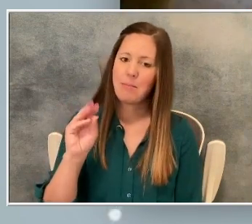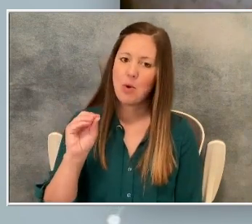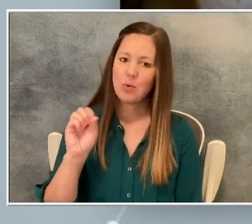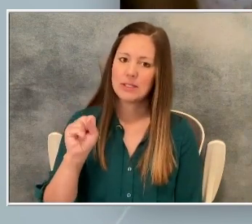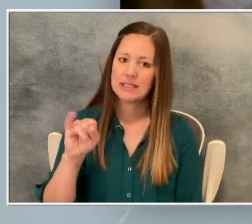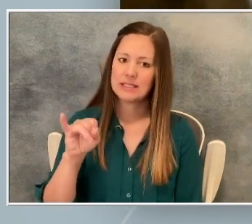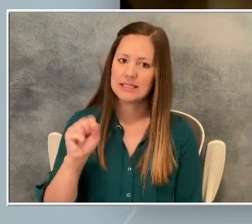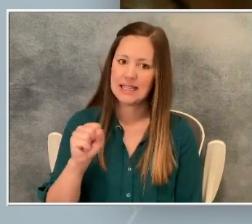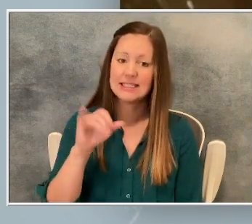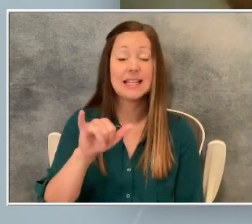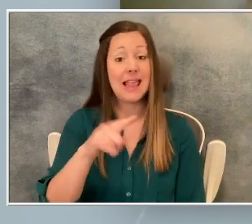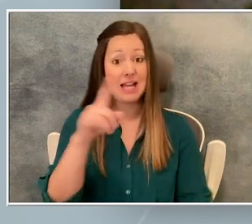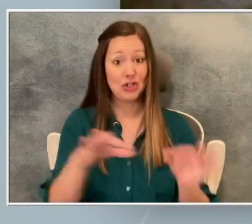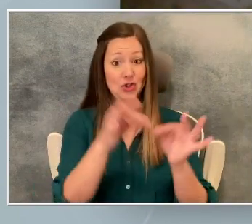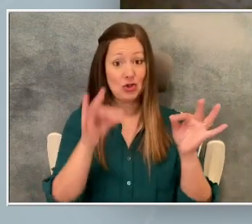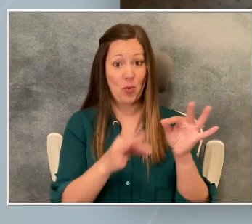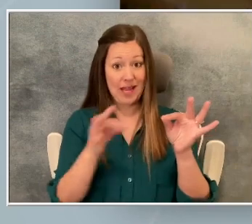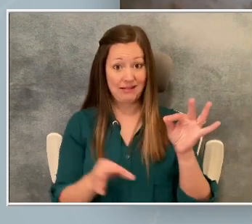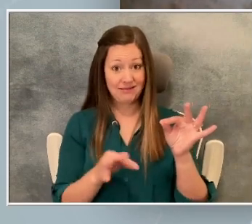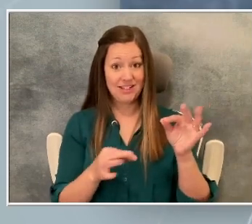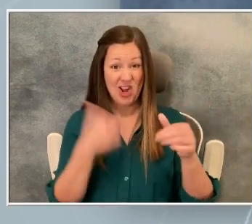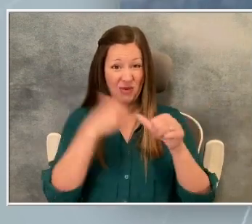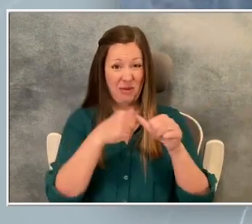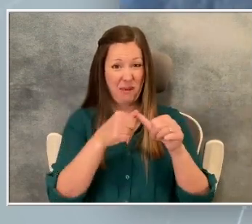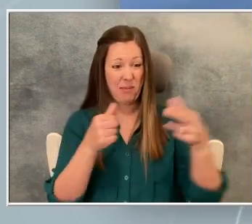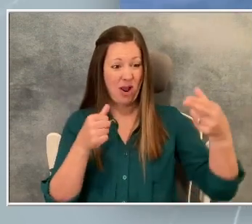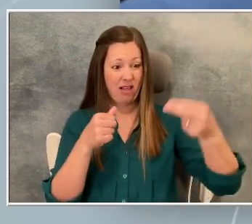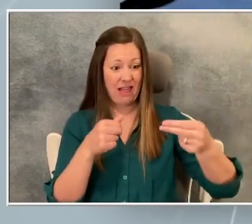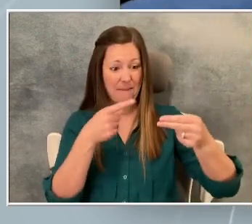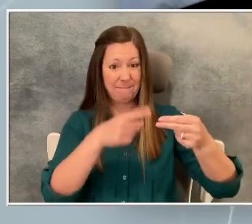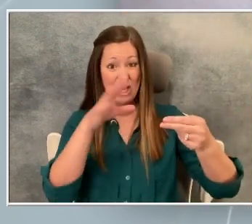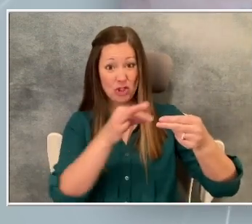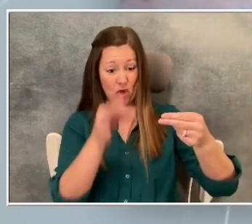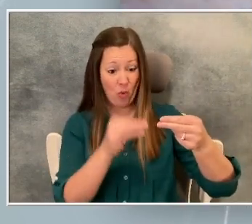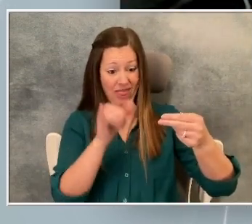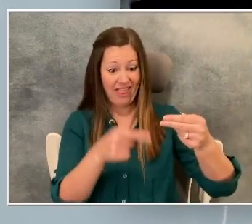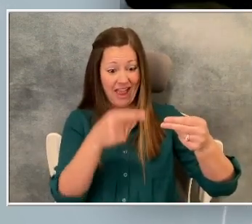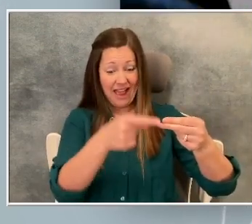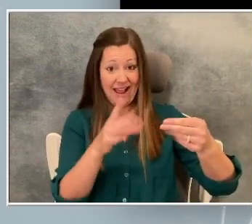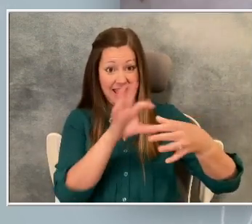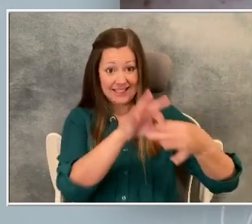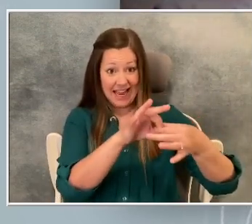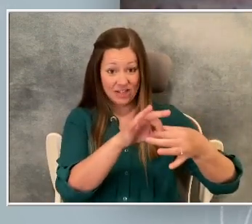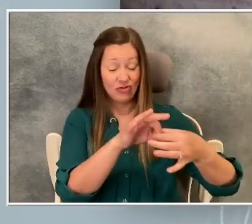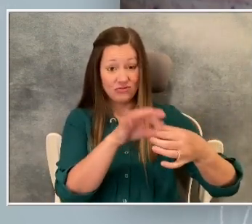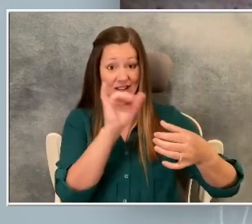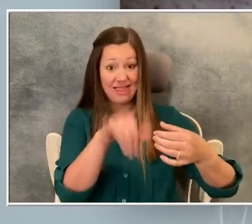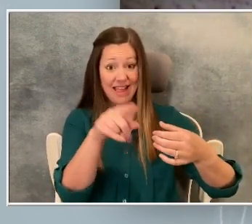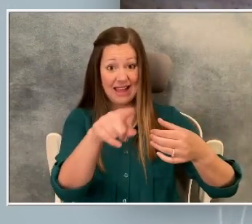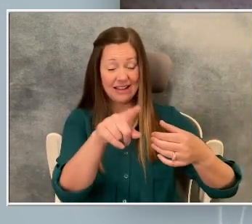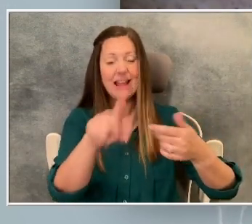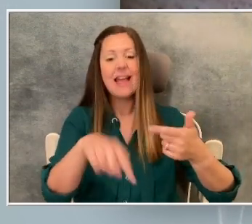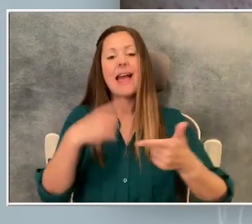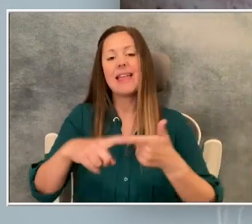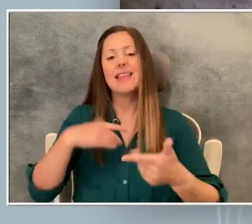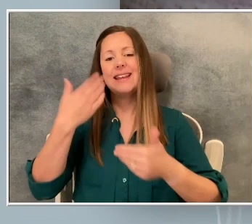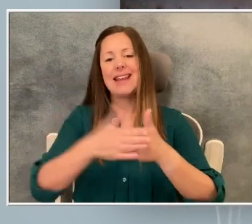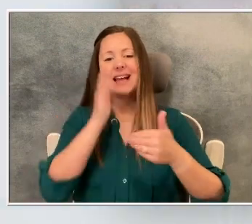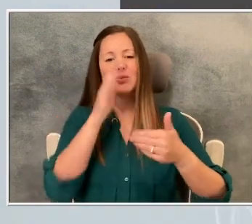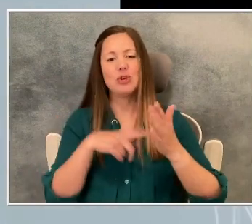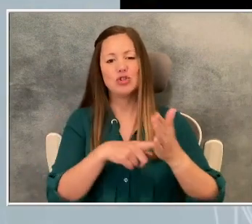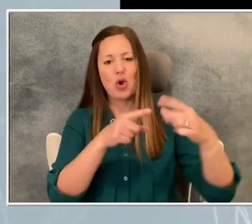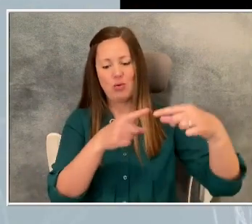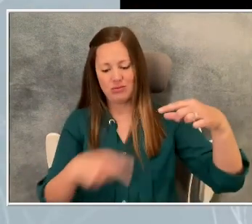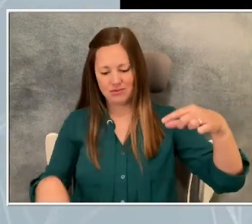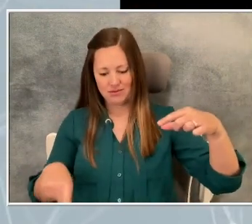arteries. And then the next part of the video will be them sewing it into the low part of the abdomen after they get through